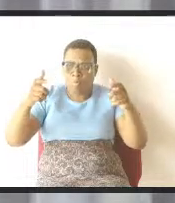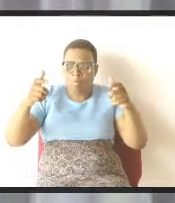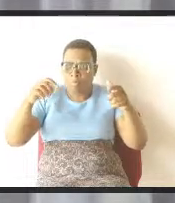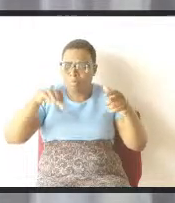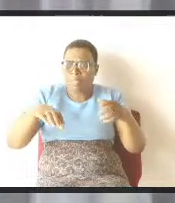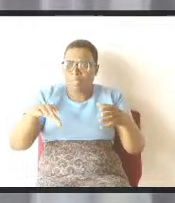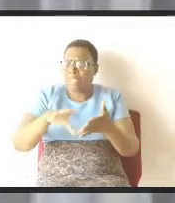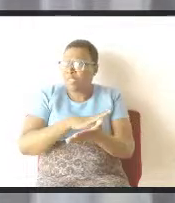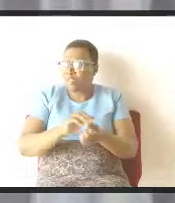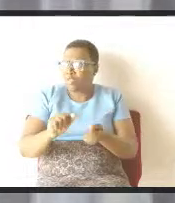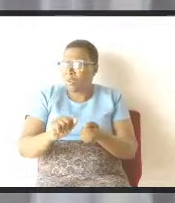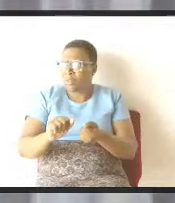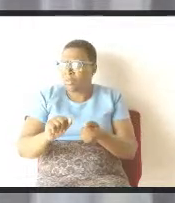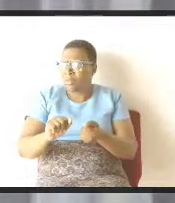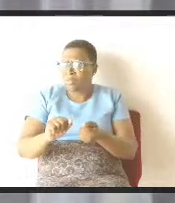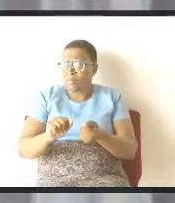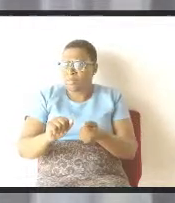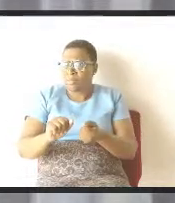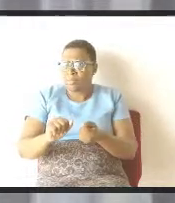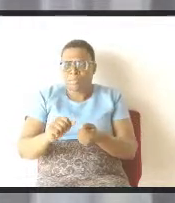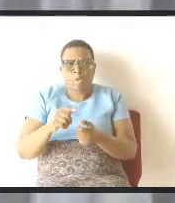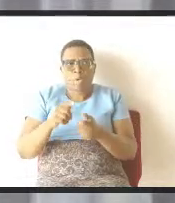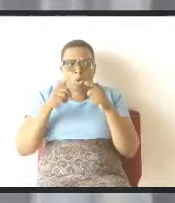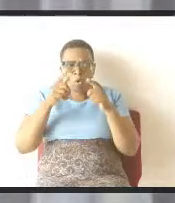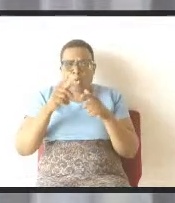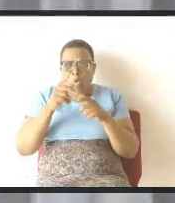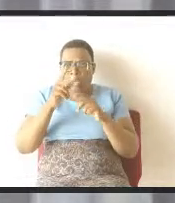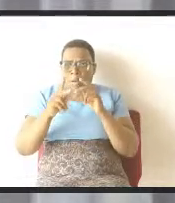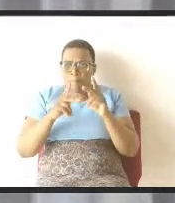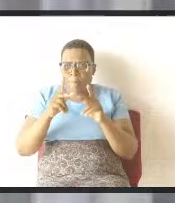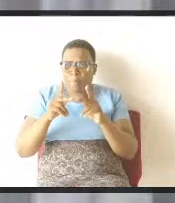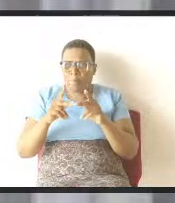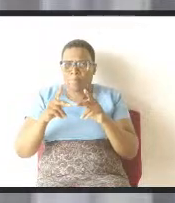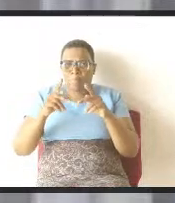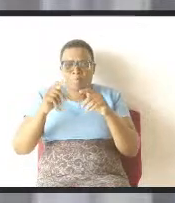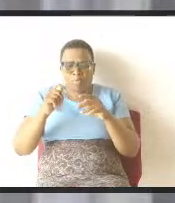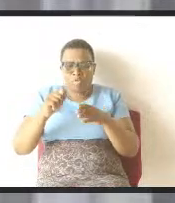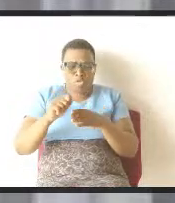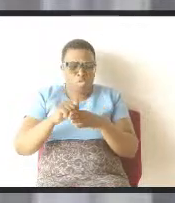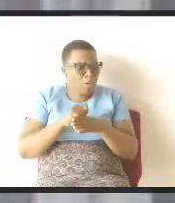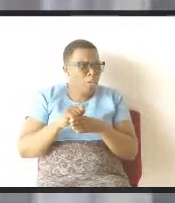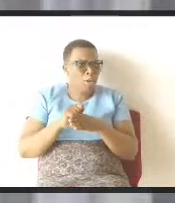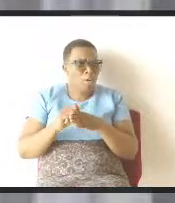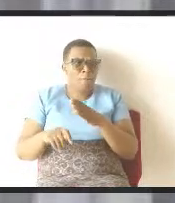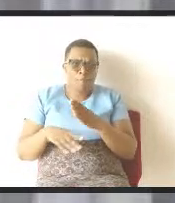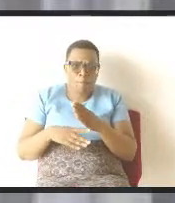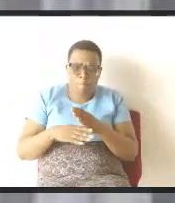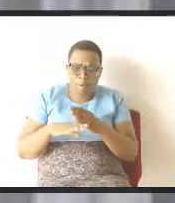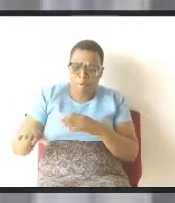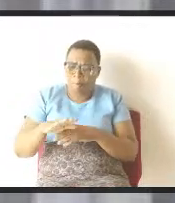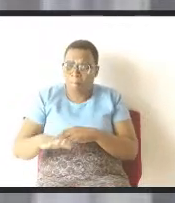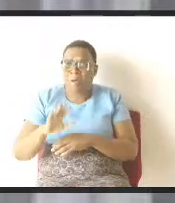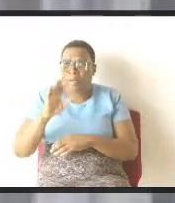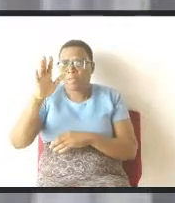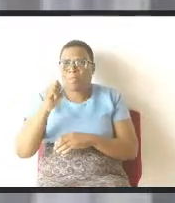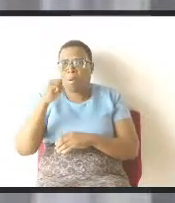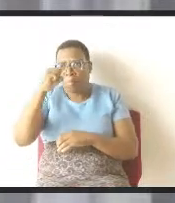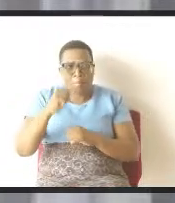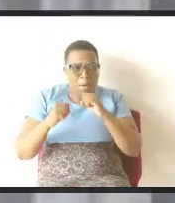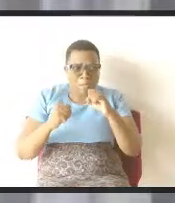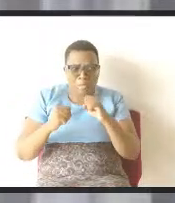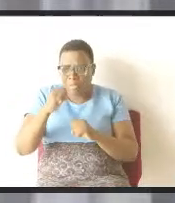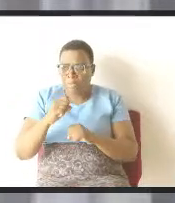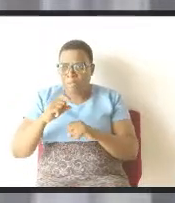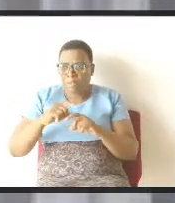Look at those people in boxing and the training and in football, basketball. A